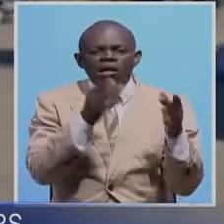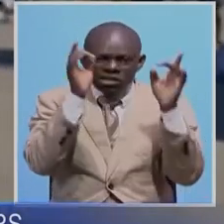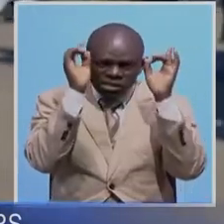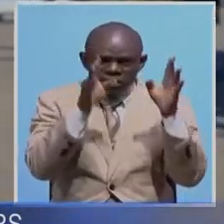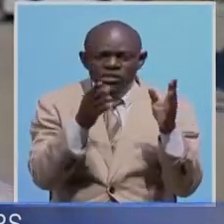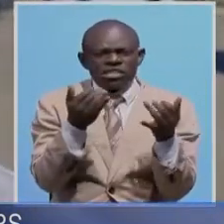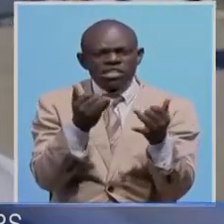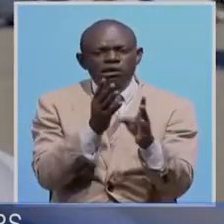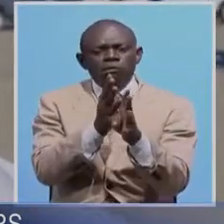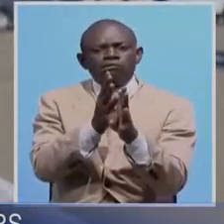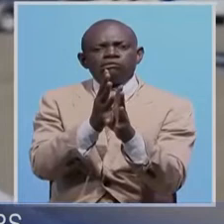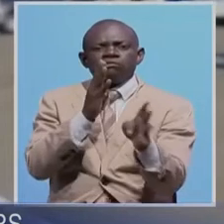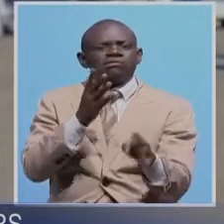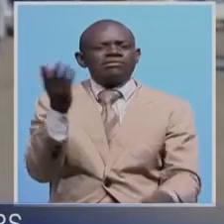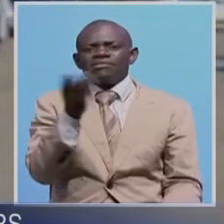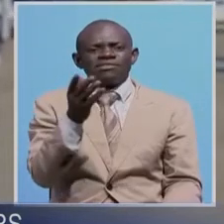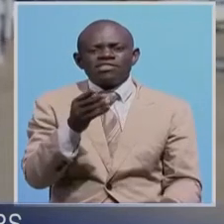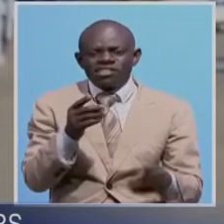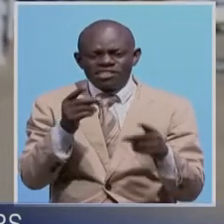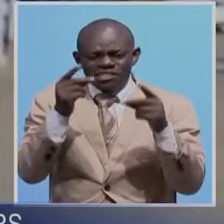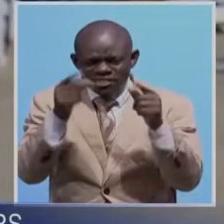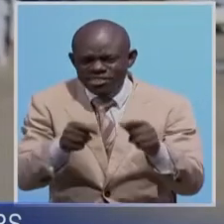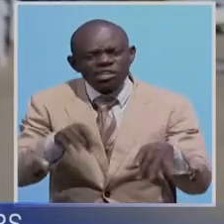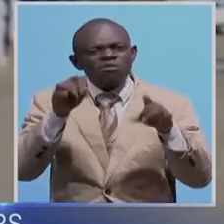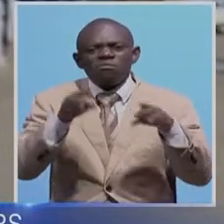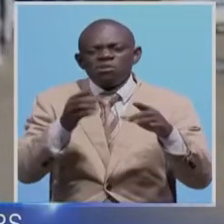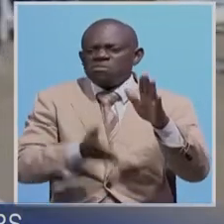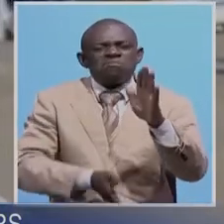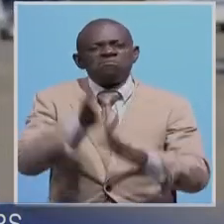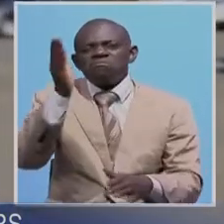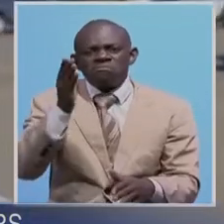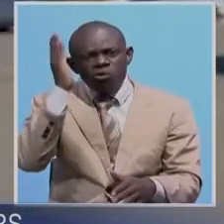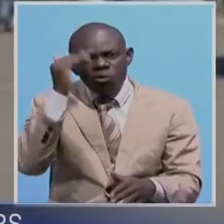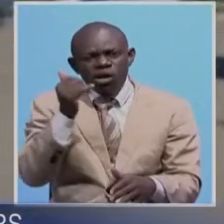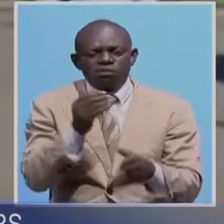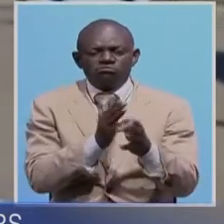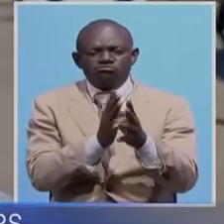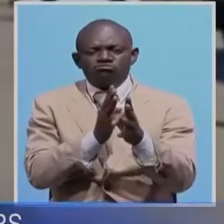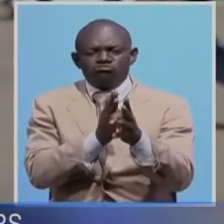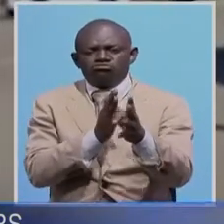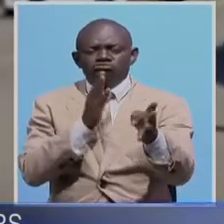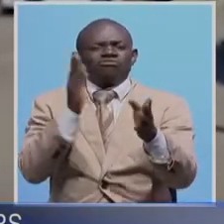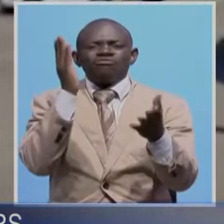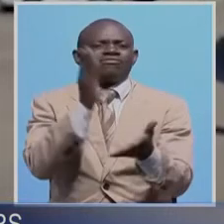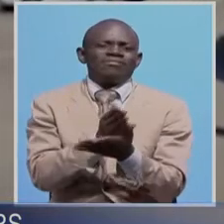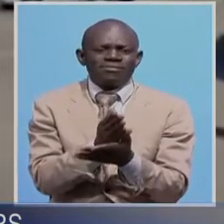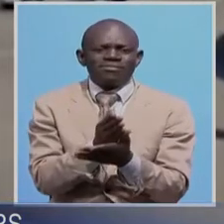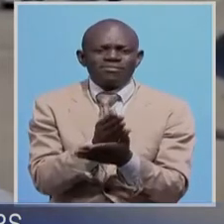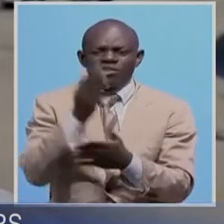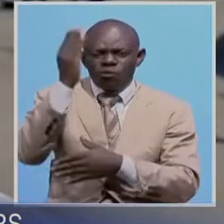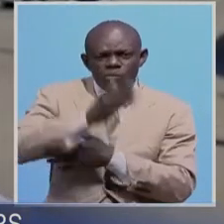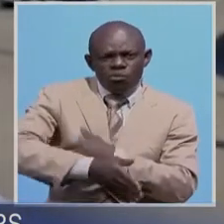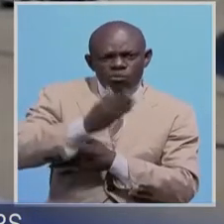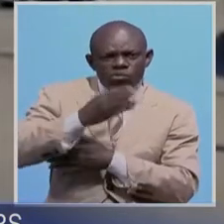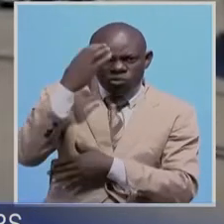queue, not to stretch our sleeping because of the queues, because this is now, it will become easier for us to move,